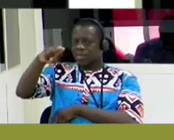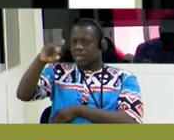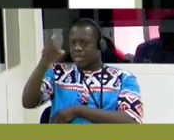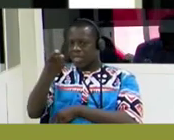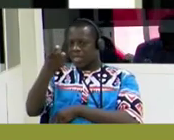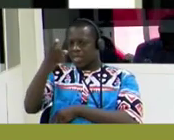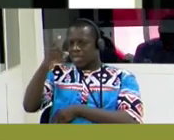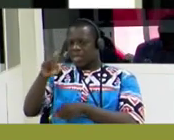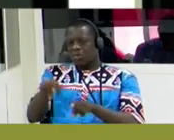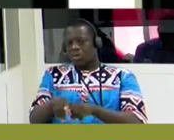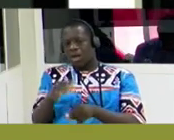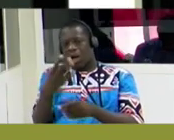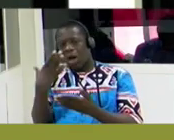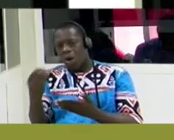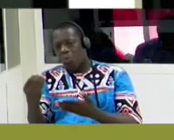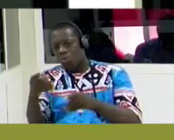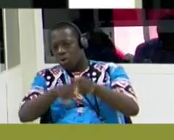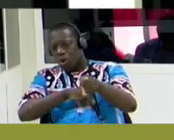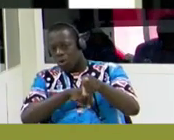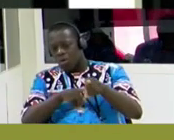minutes.